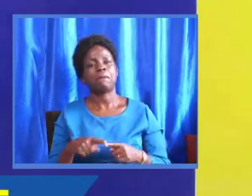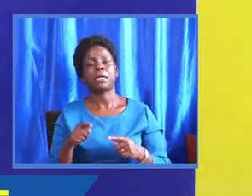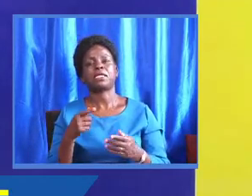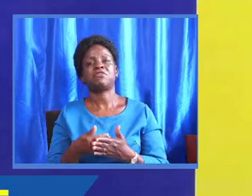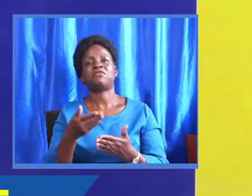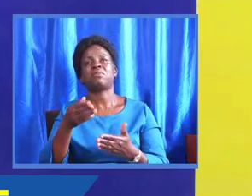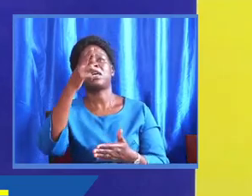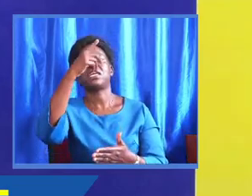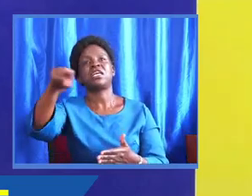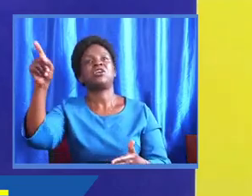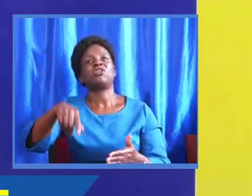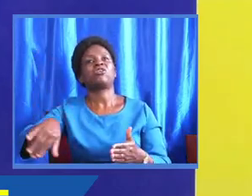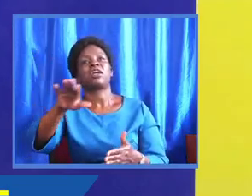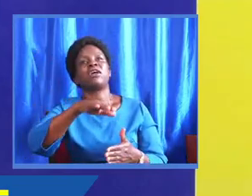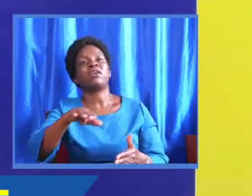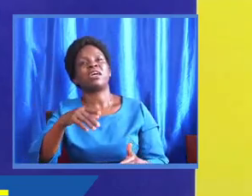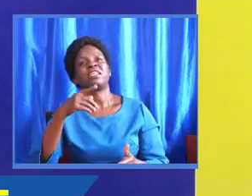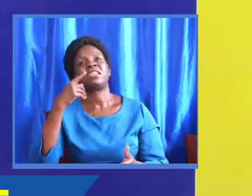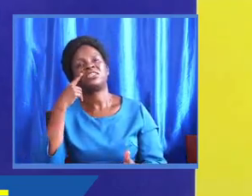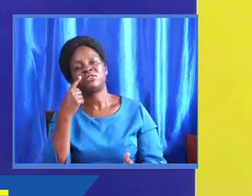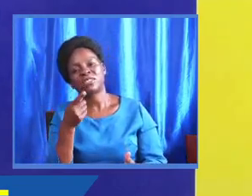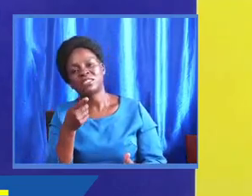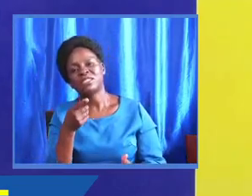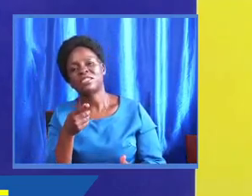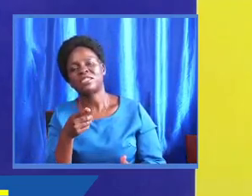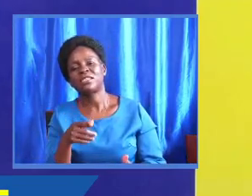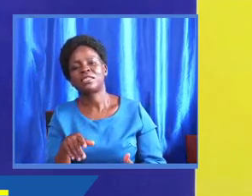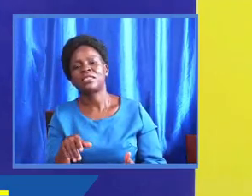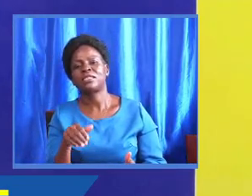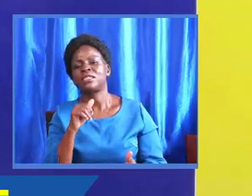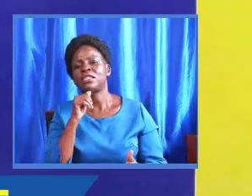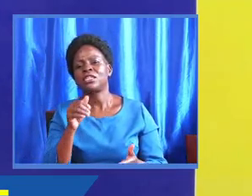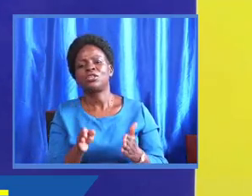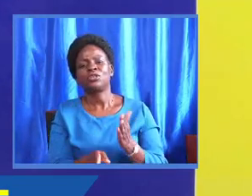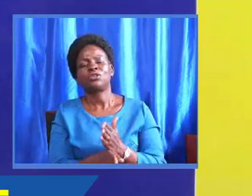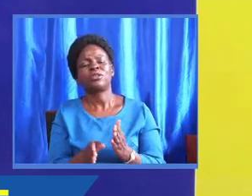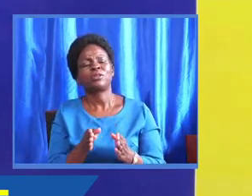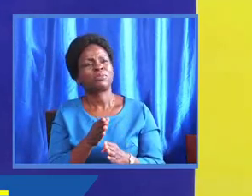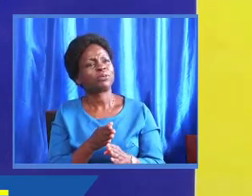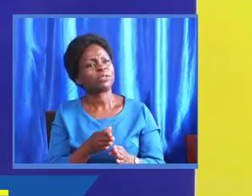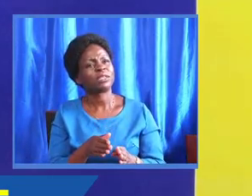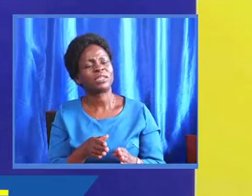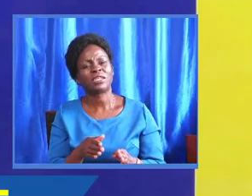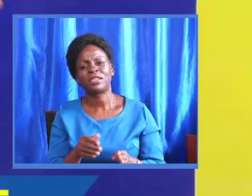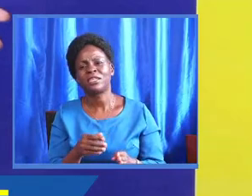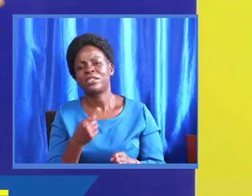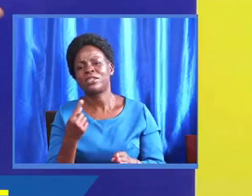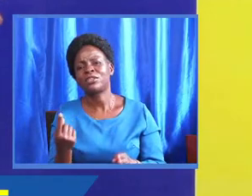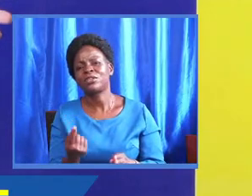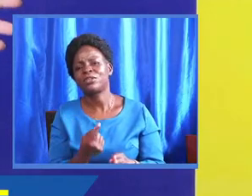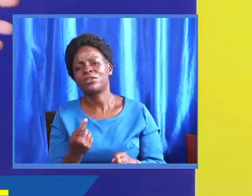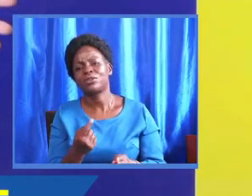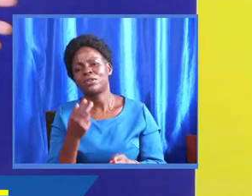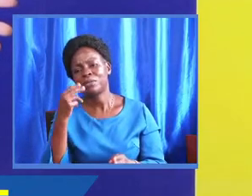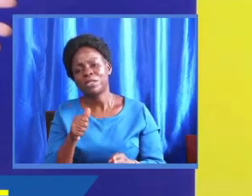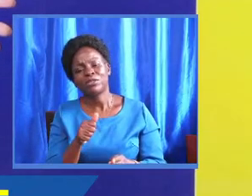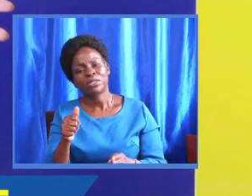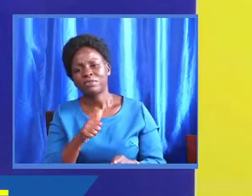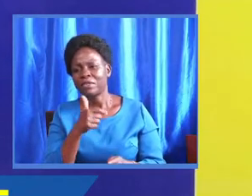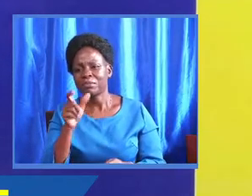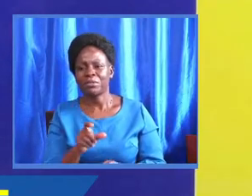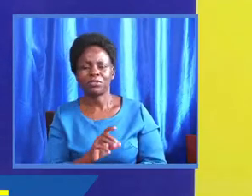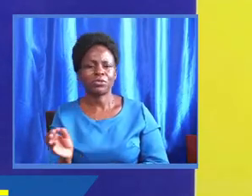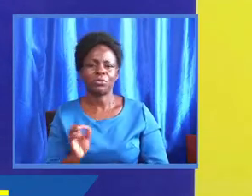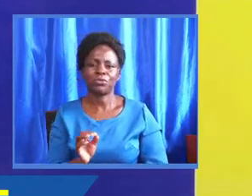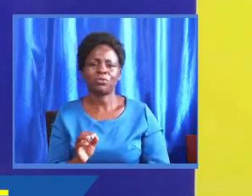the wrong area, then you find that, you know, it is in a no-build designated area, then you only blame yourself, nobody else.